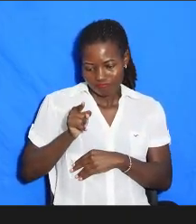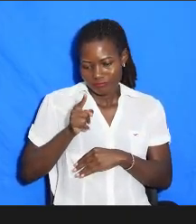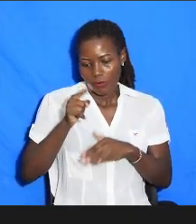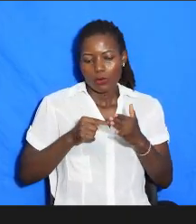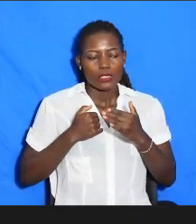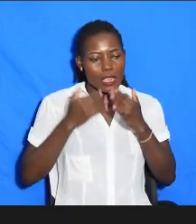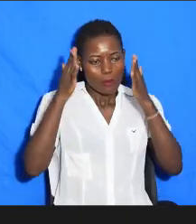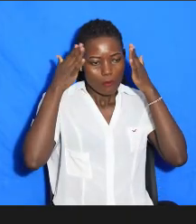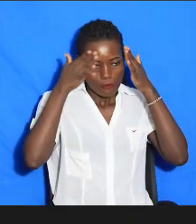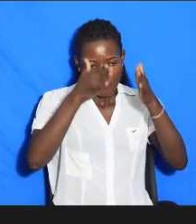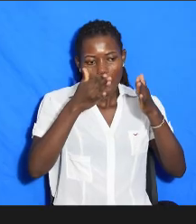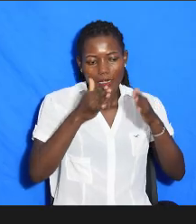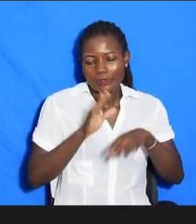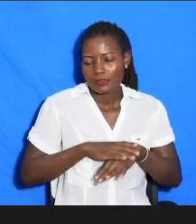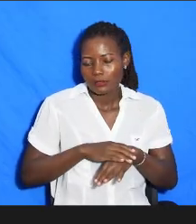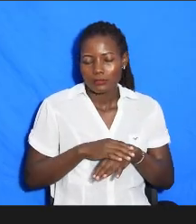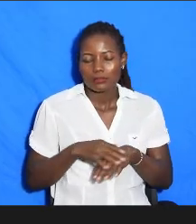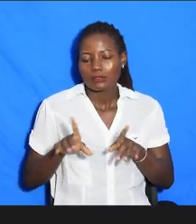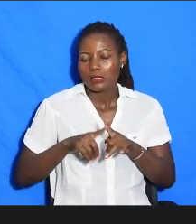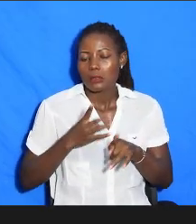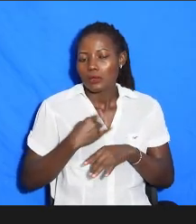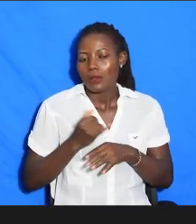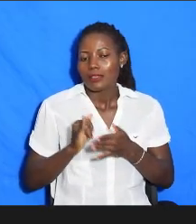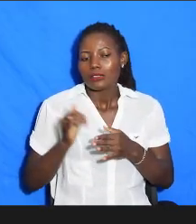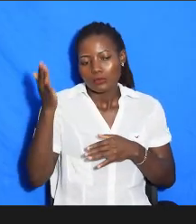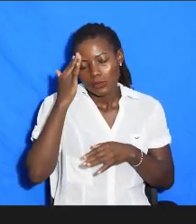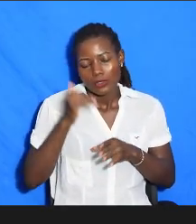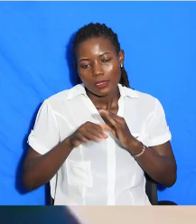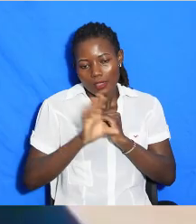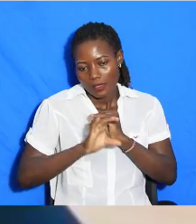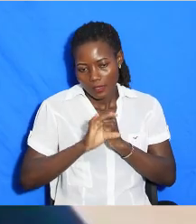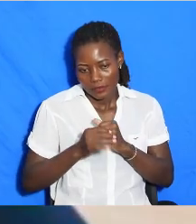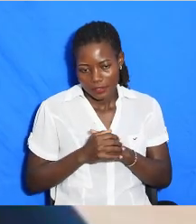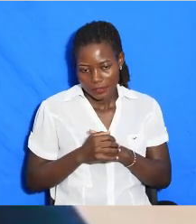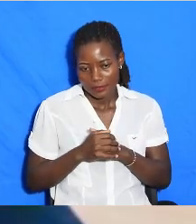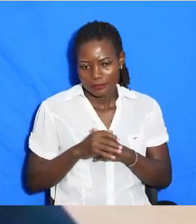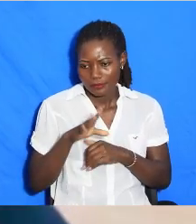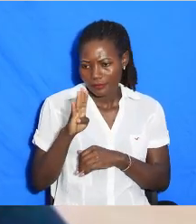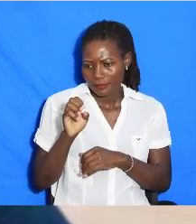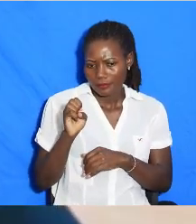to make sprints known, especially for this country. Moresa still runs.